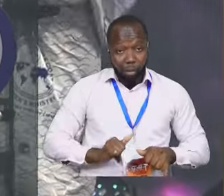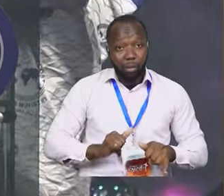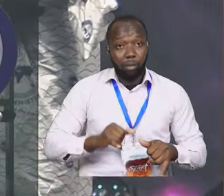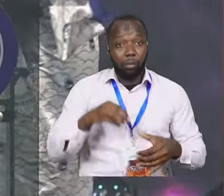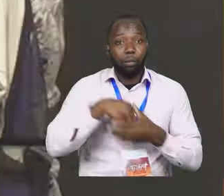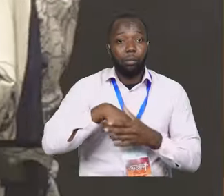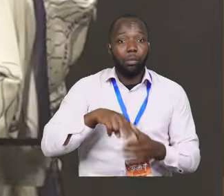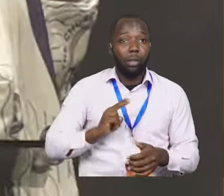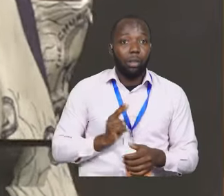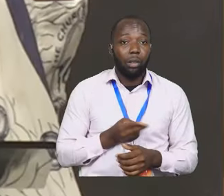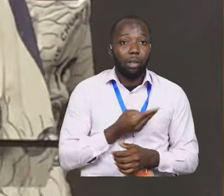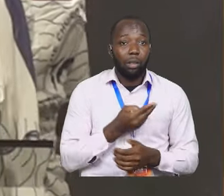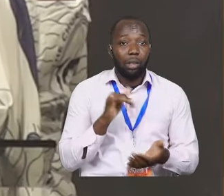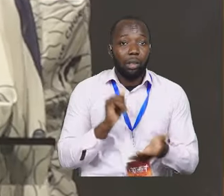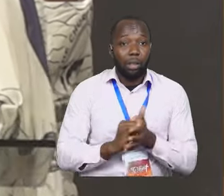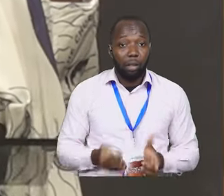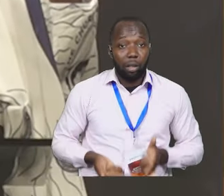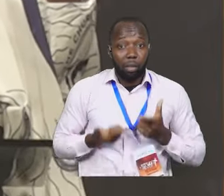in us.